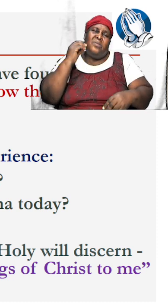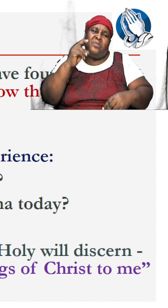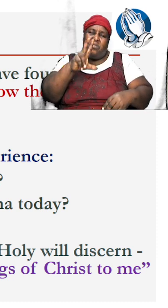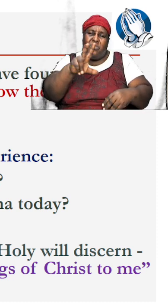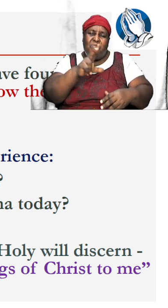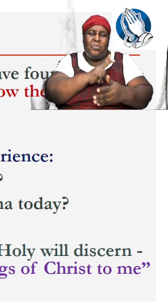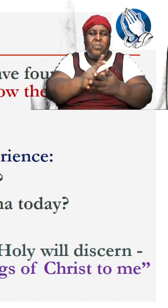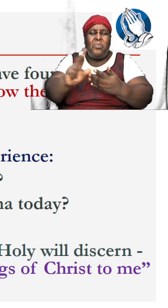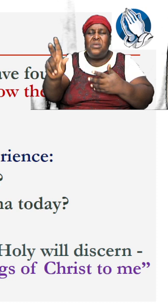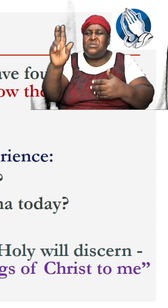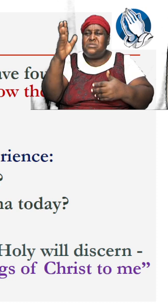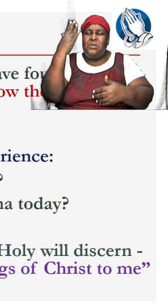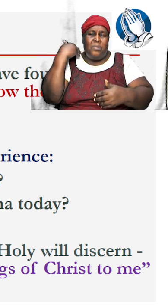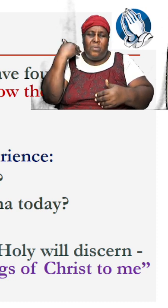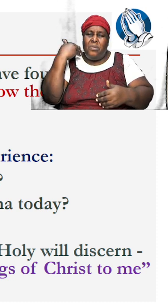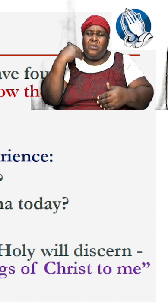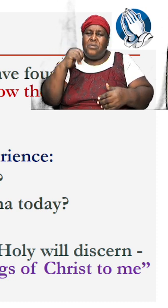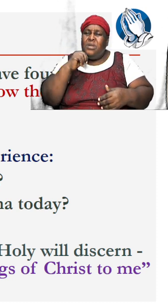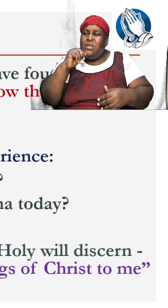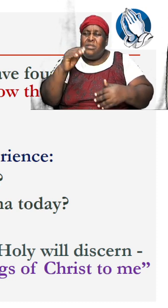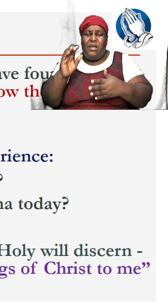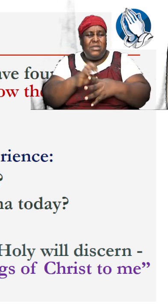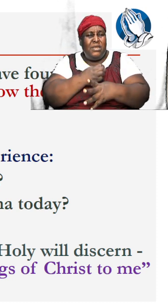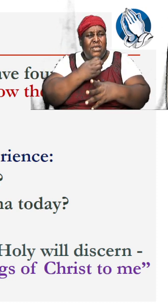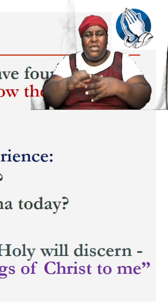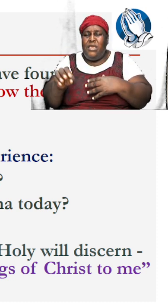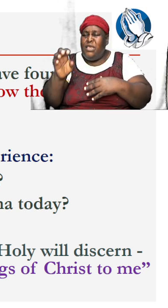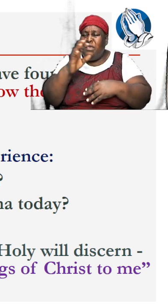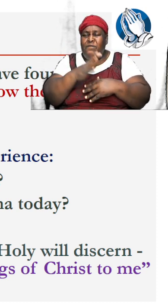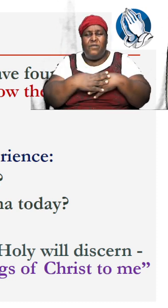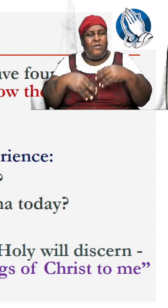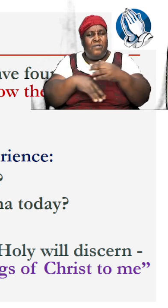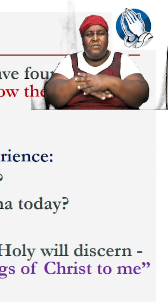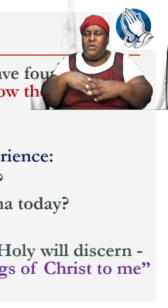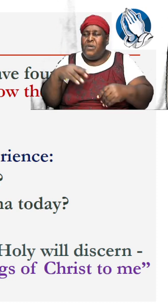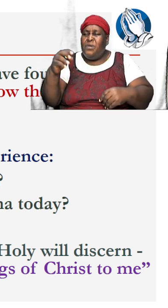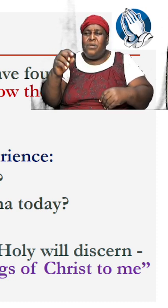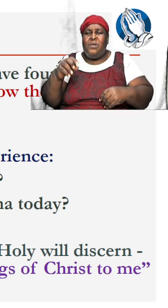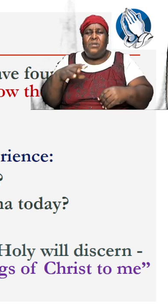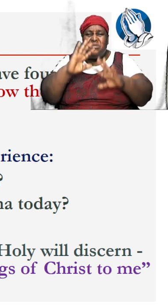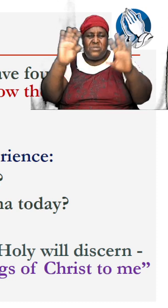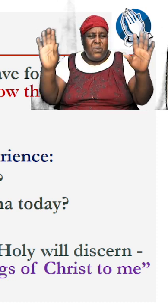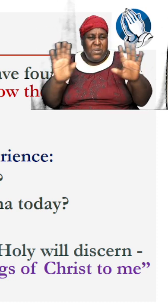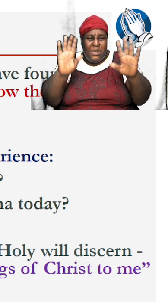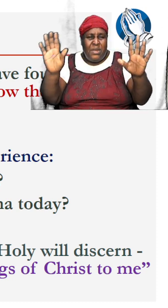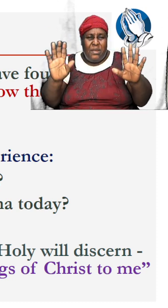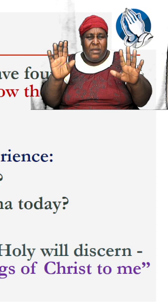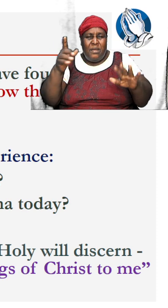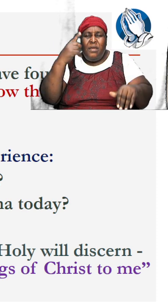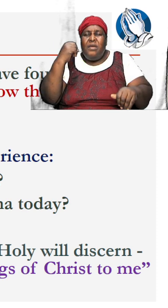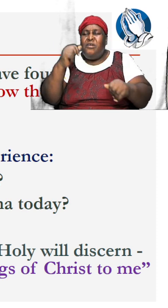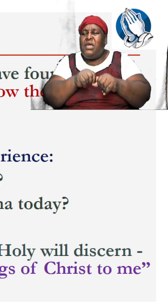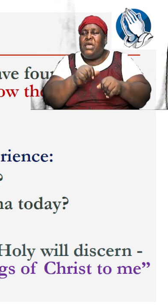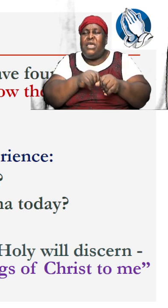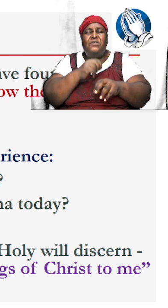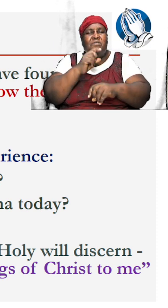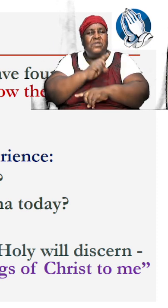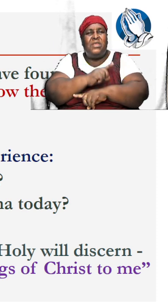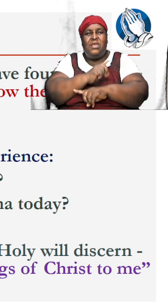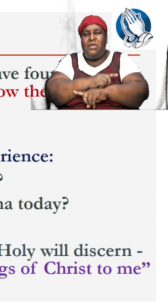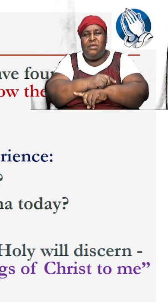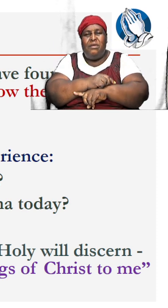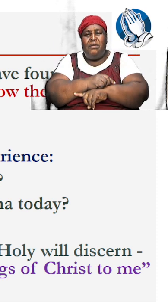ago. They're not even comfortable with what they had Sunday. Because every day I am going deeper.